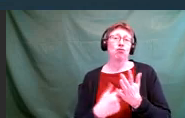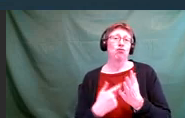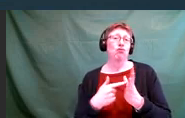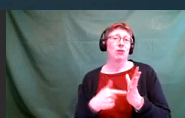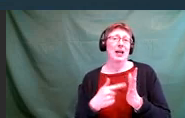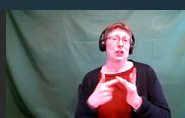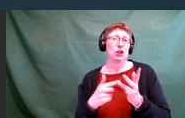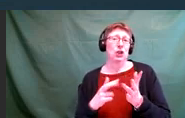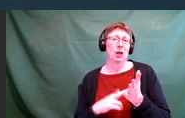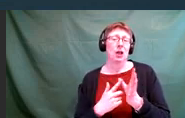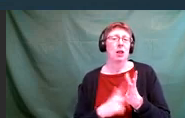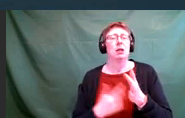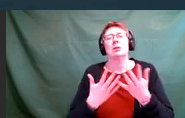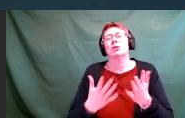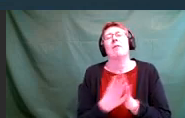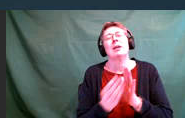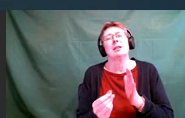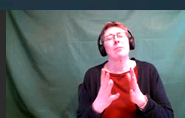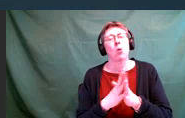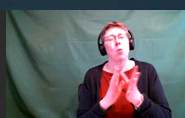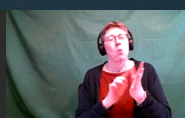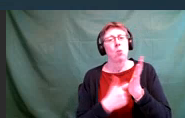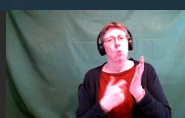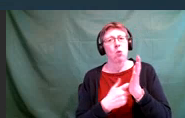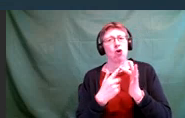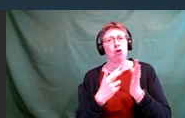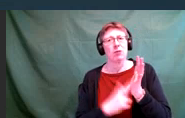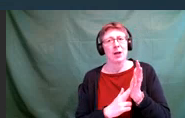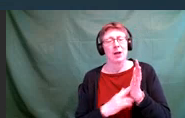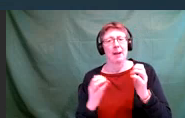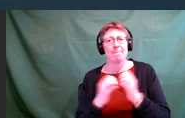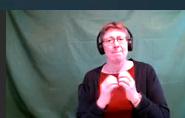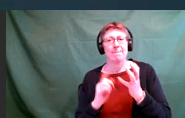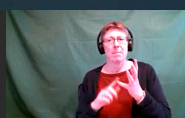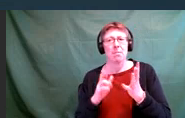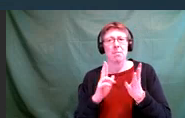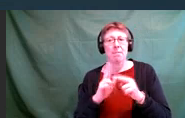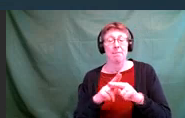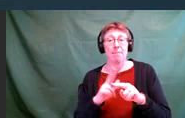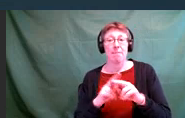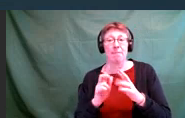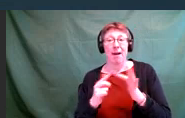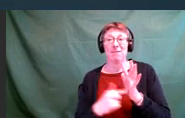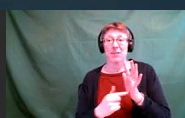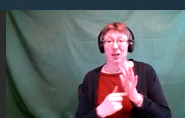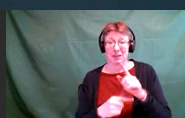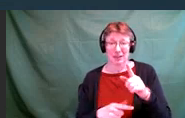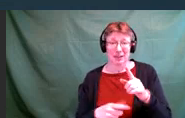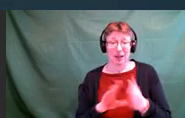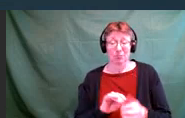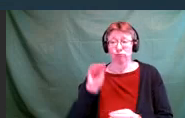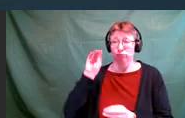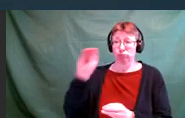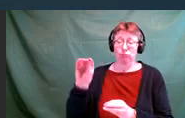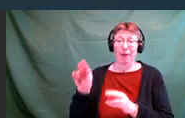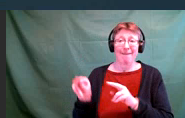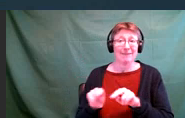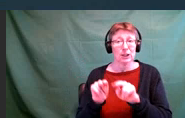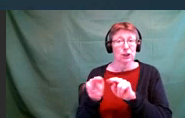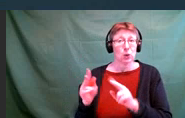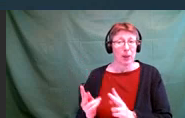So people like Warren Buffett, who one of the videos I put up, you may have heard of Warren Buffett,